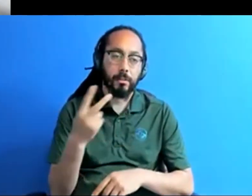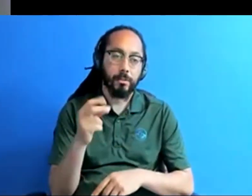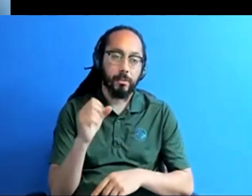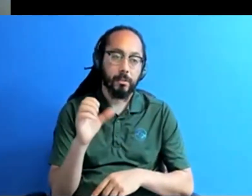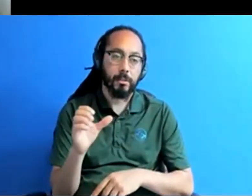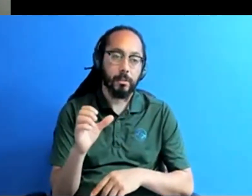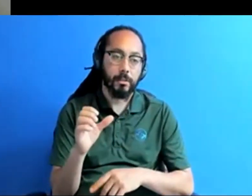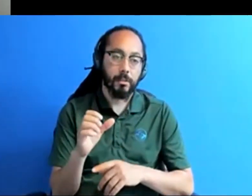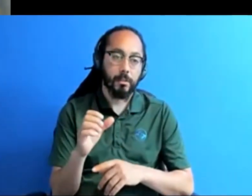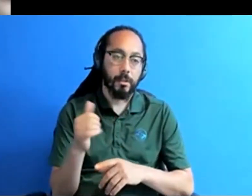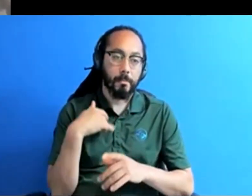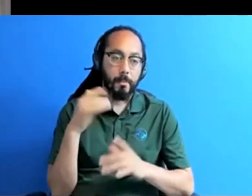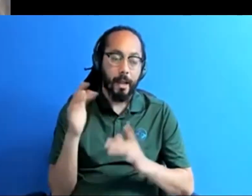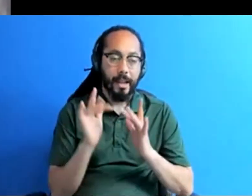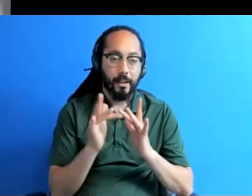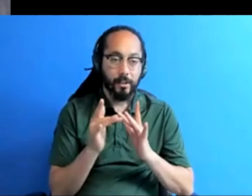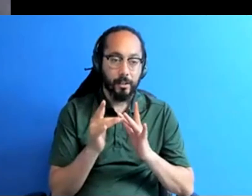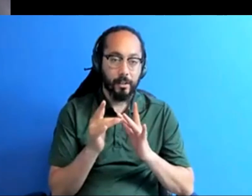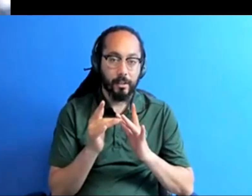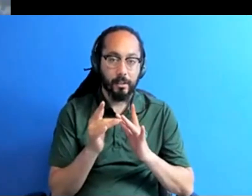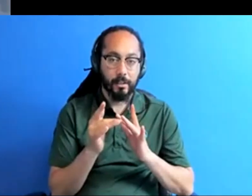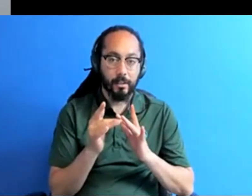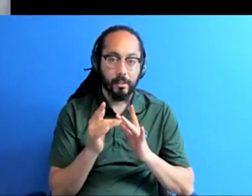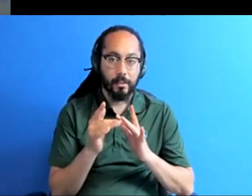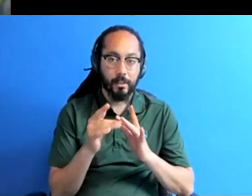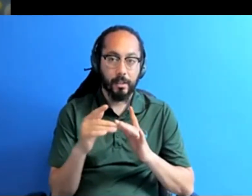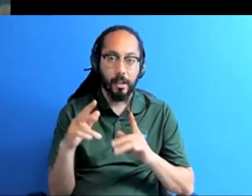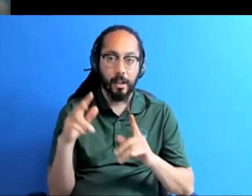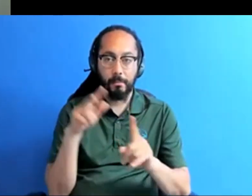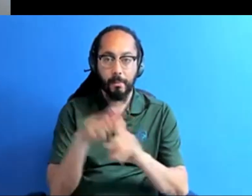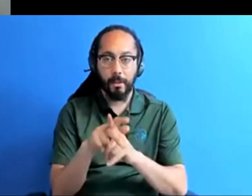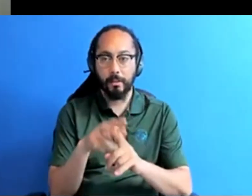is unstable, so I'm plugging in.